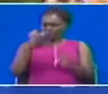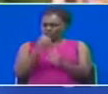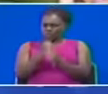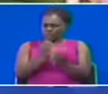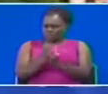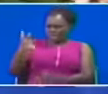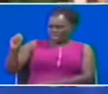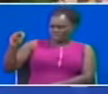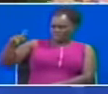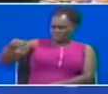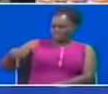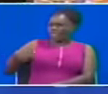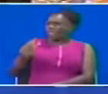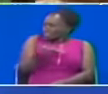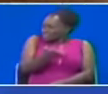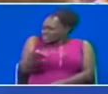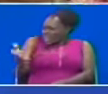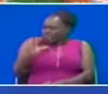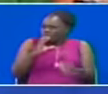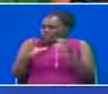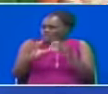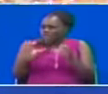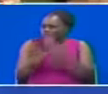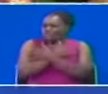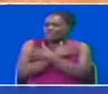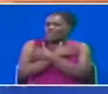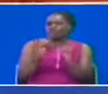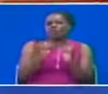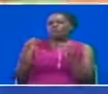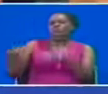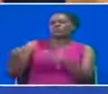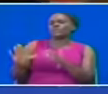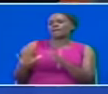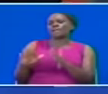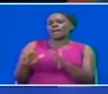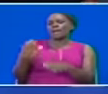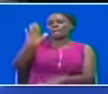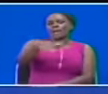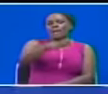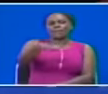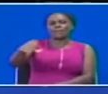ensure MPs don't communicate to their principals outside parliament.